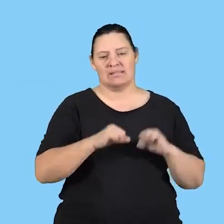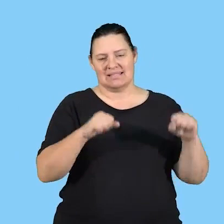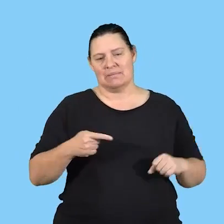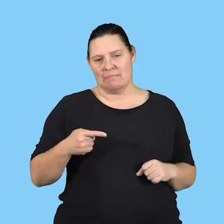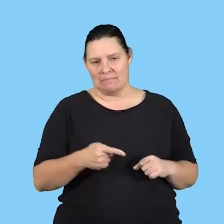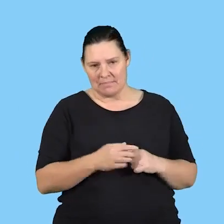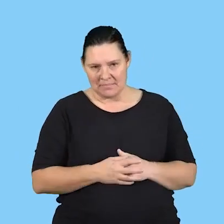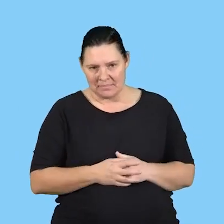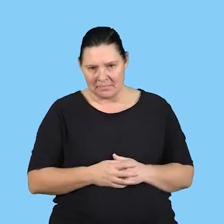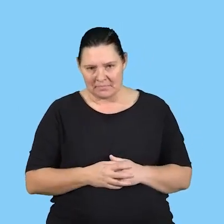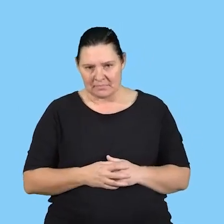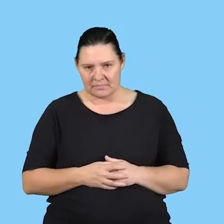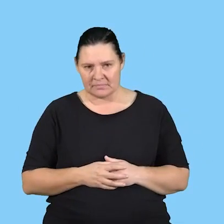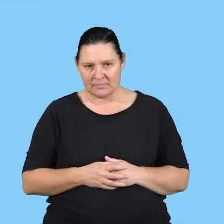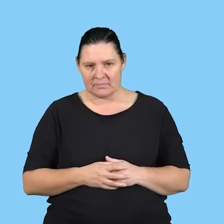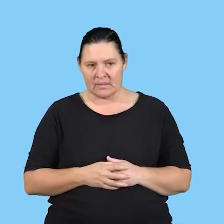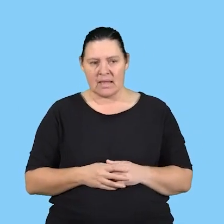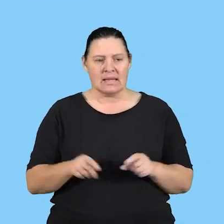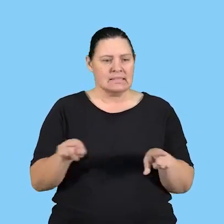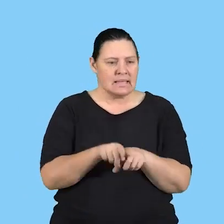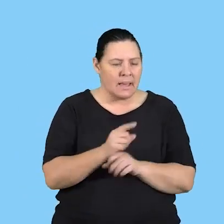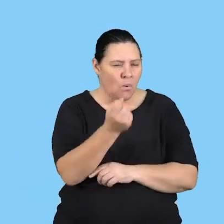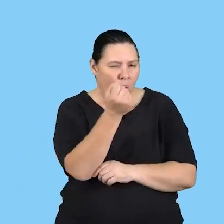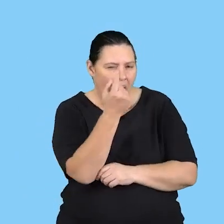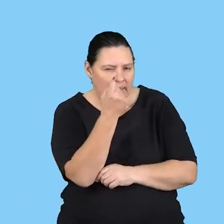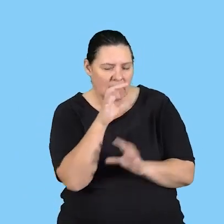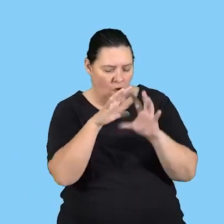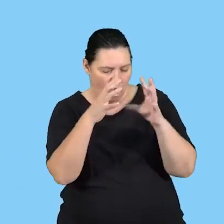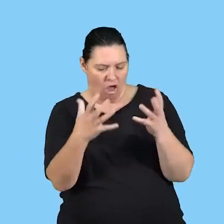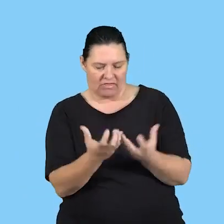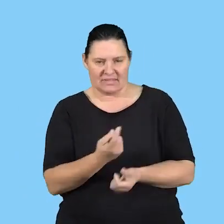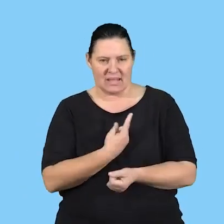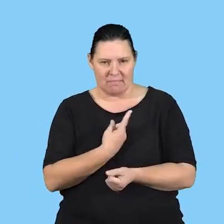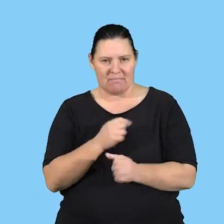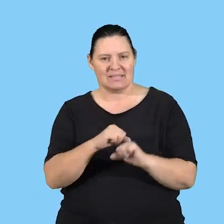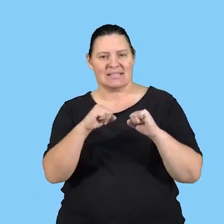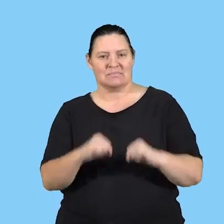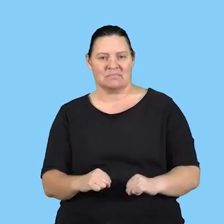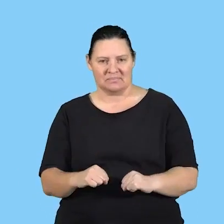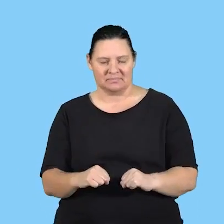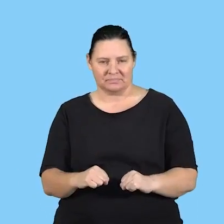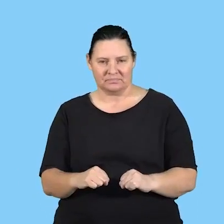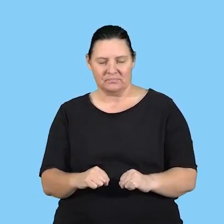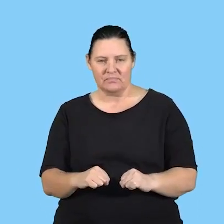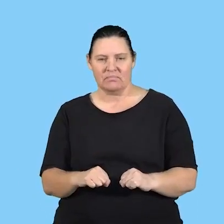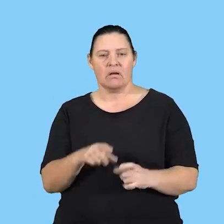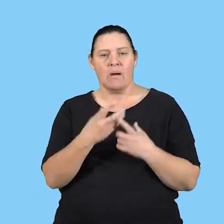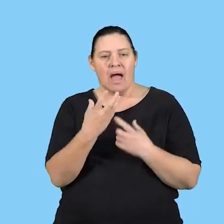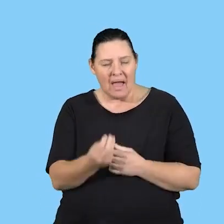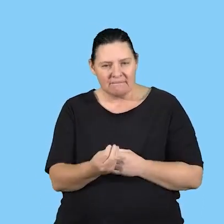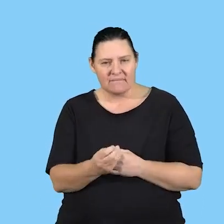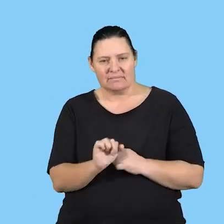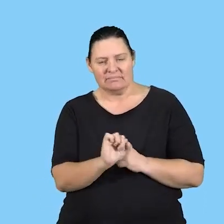system. And we also understand the Earth itself as a system with